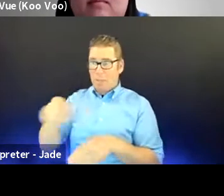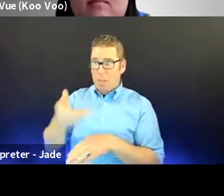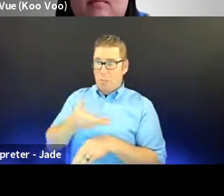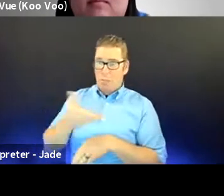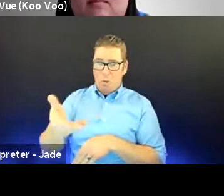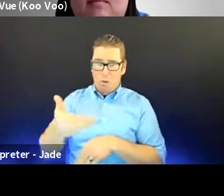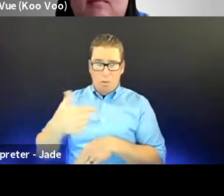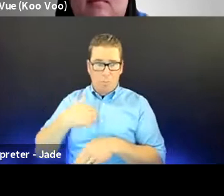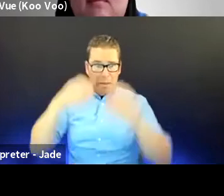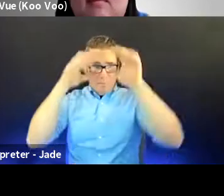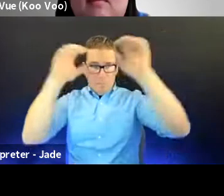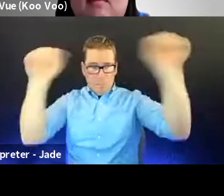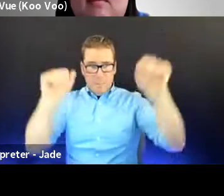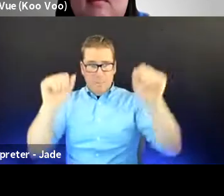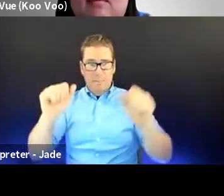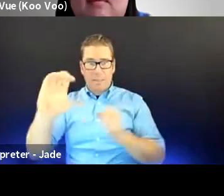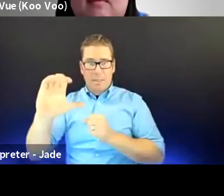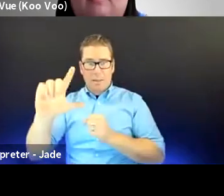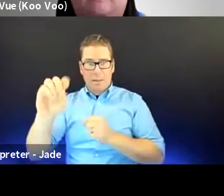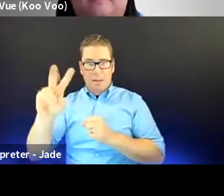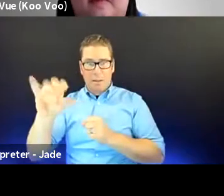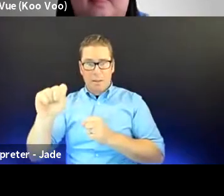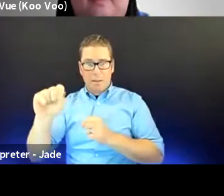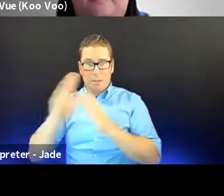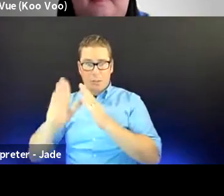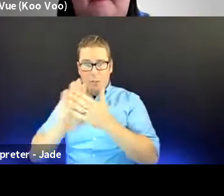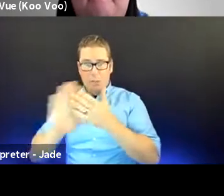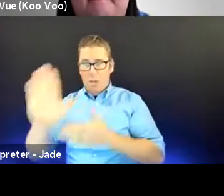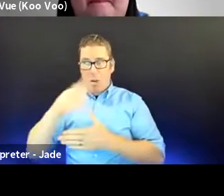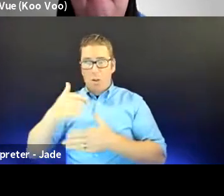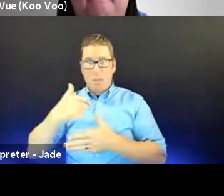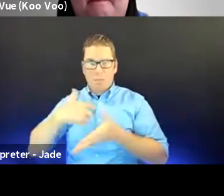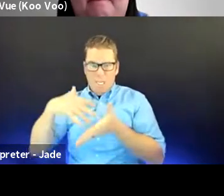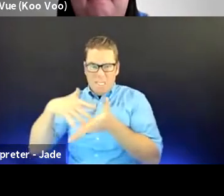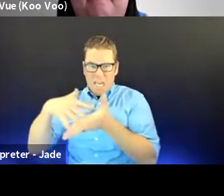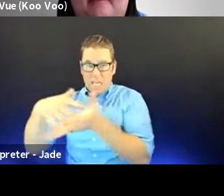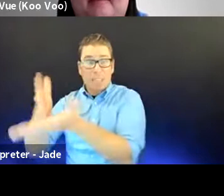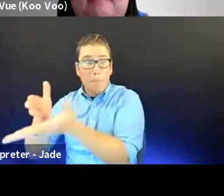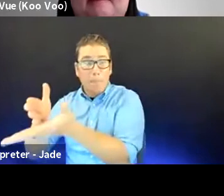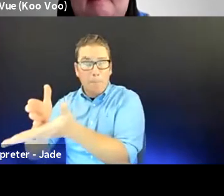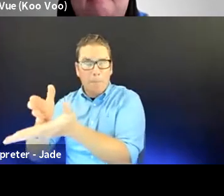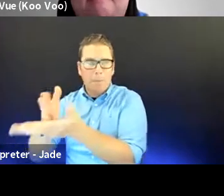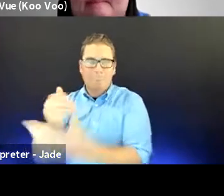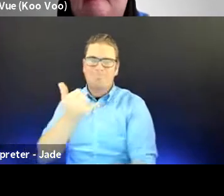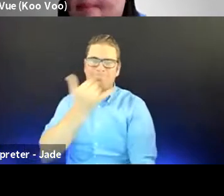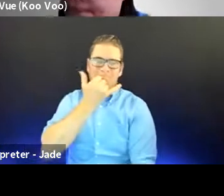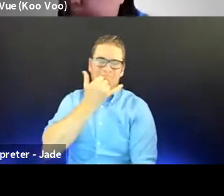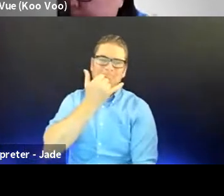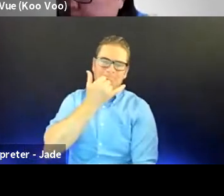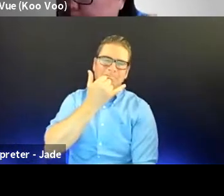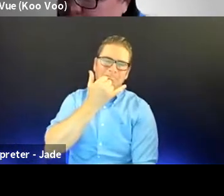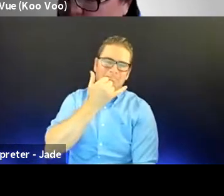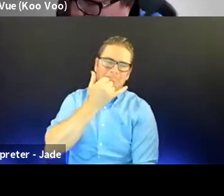well, I don't have time anymore, and I stopped pursuing that. That was a big mistake because it really limits what you can do without